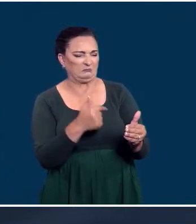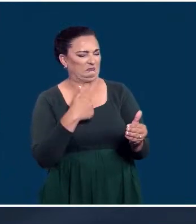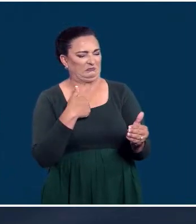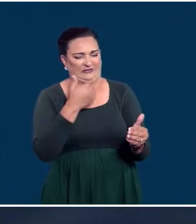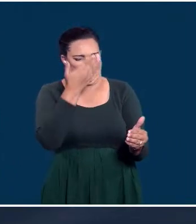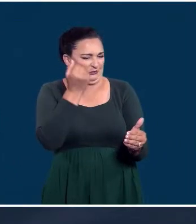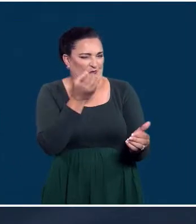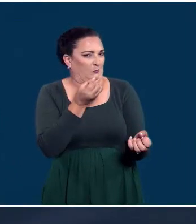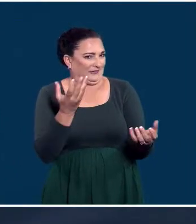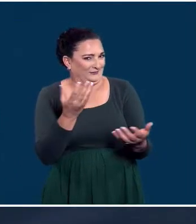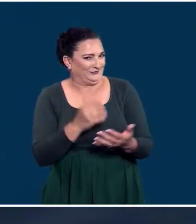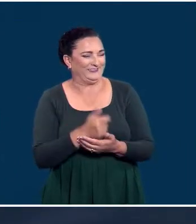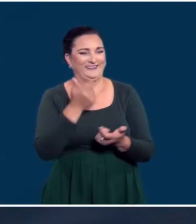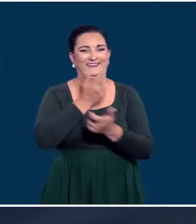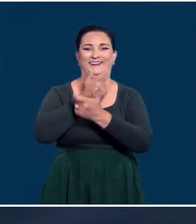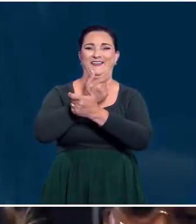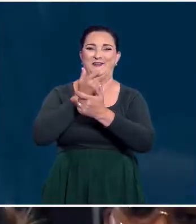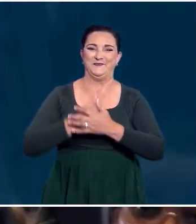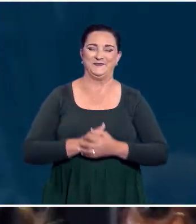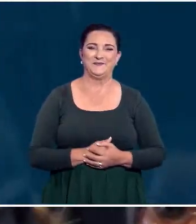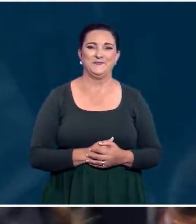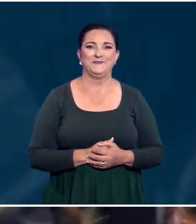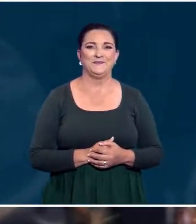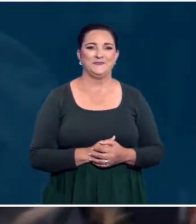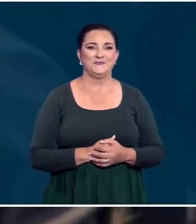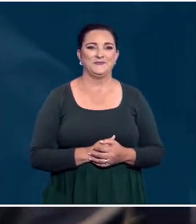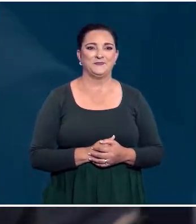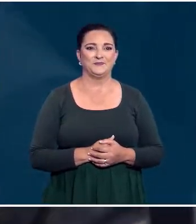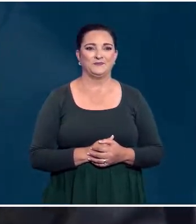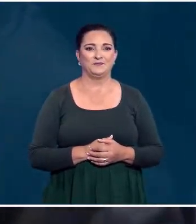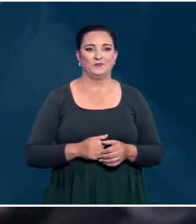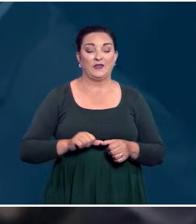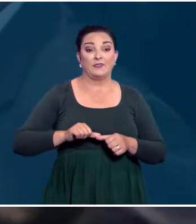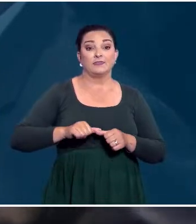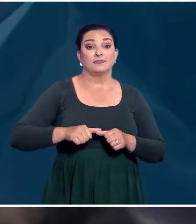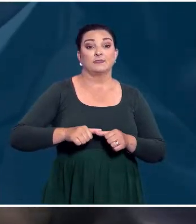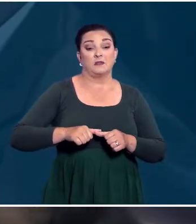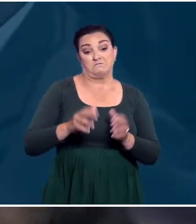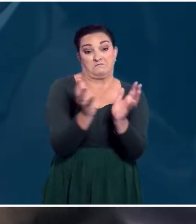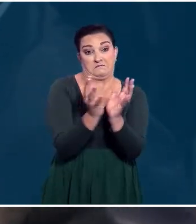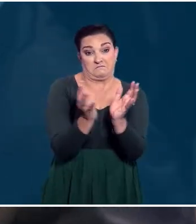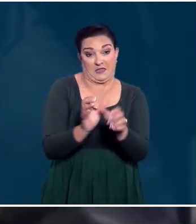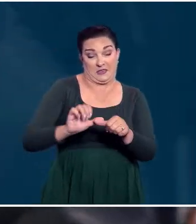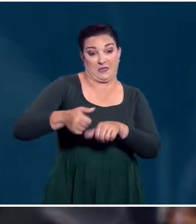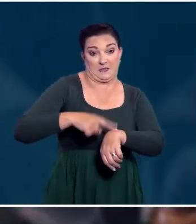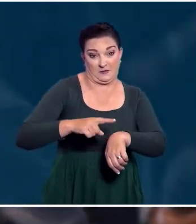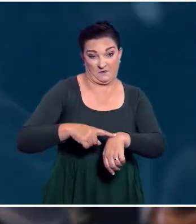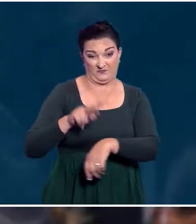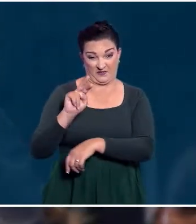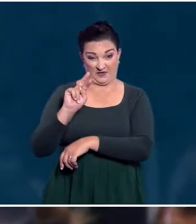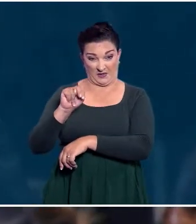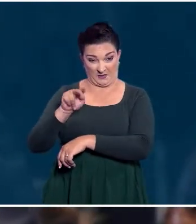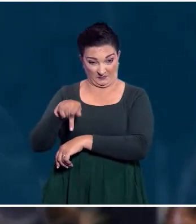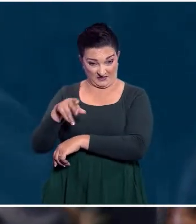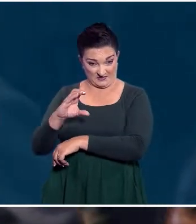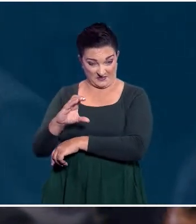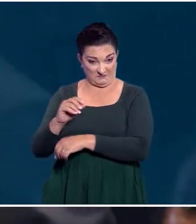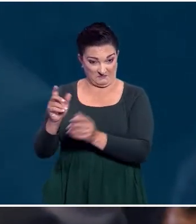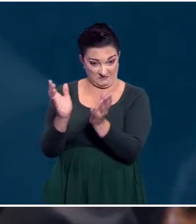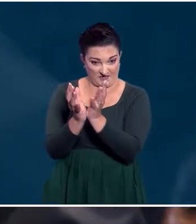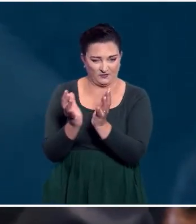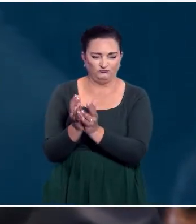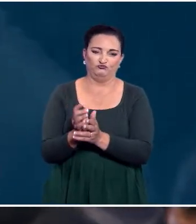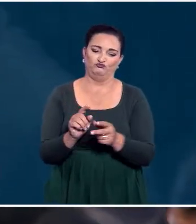Good afternoon, Governor. Next month, the MPC meets. I've got 2 questions. The first